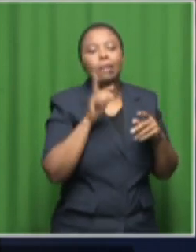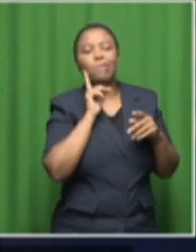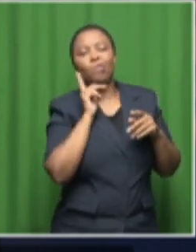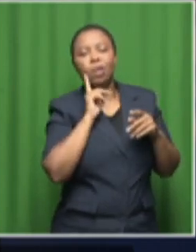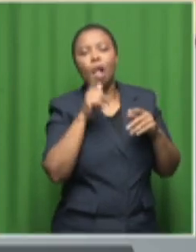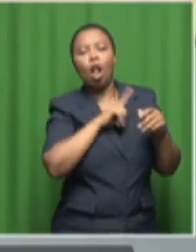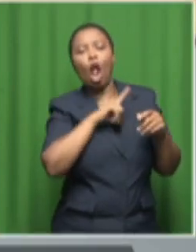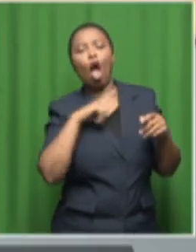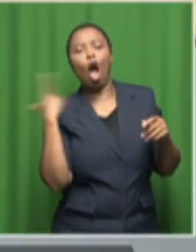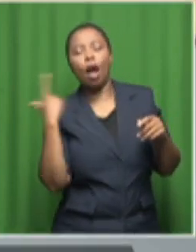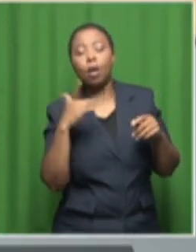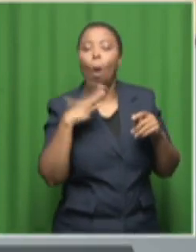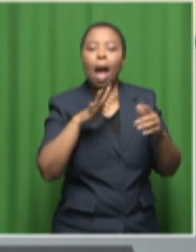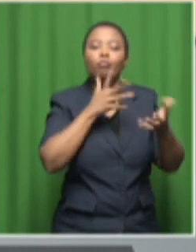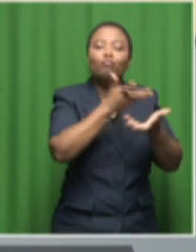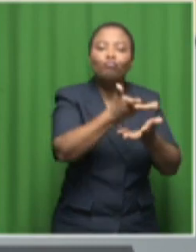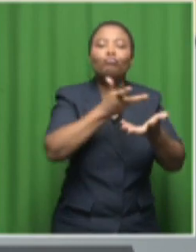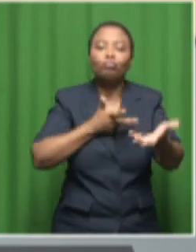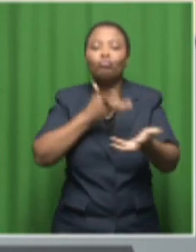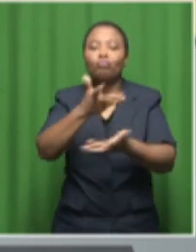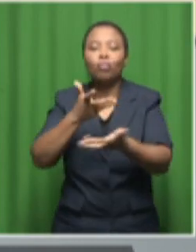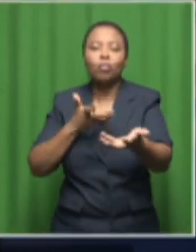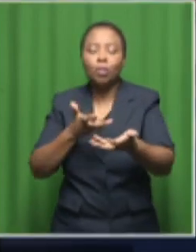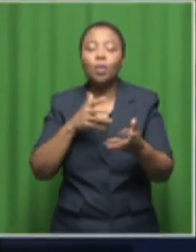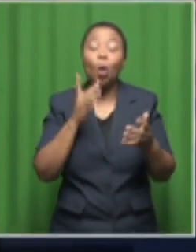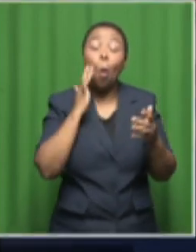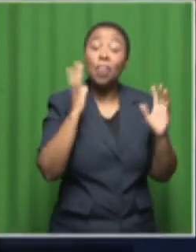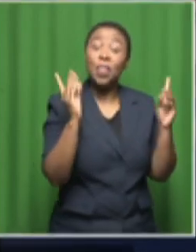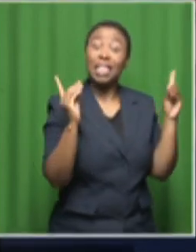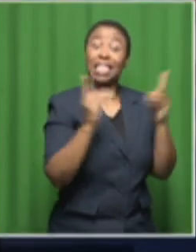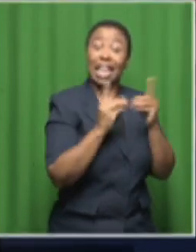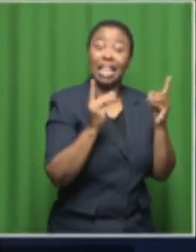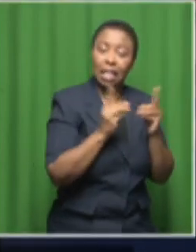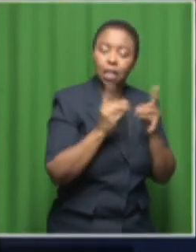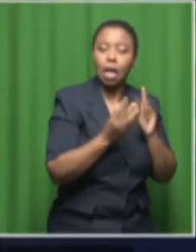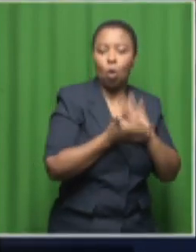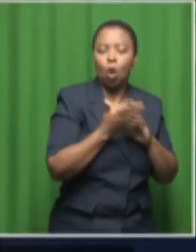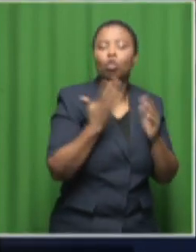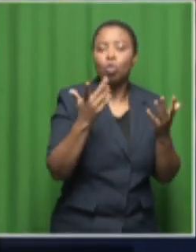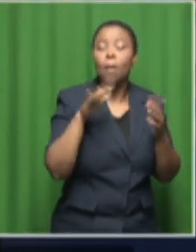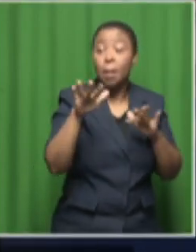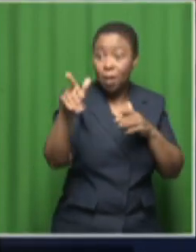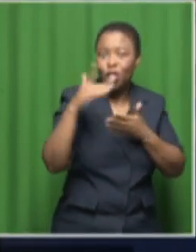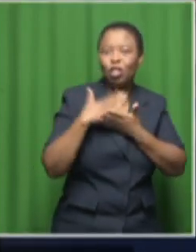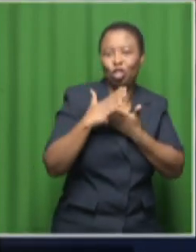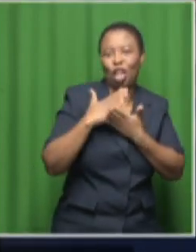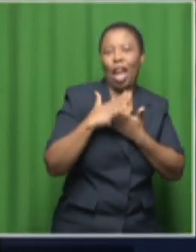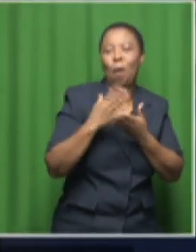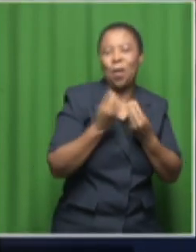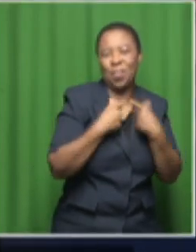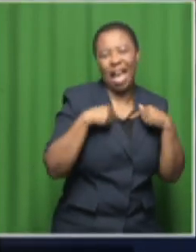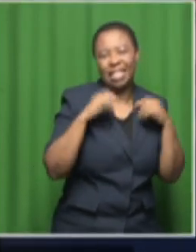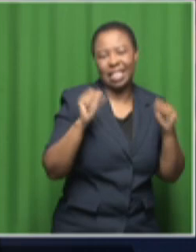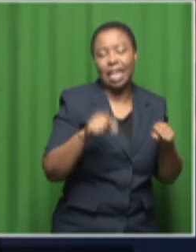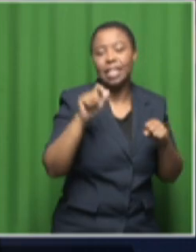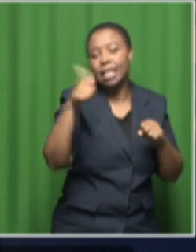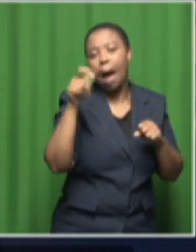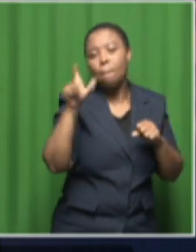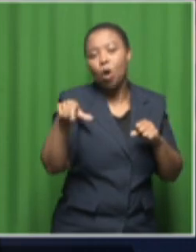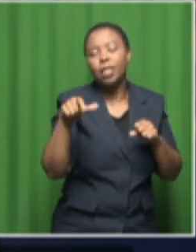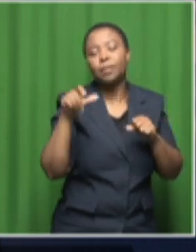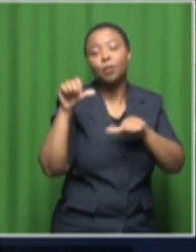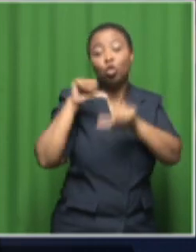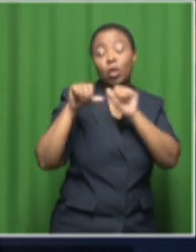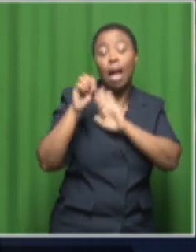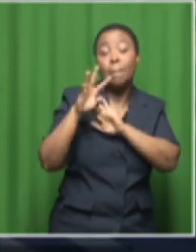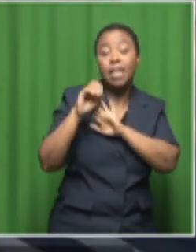want them to actually engage and get to the point where they're going on a date. Okay. And so they'll often share that with us, and someone had commented on our social